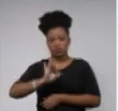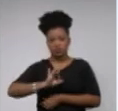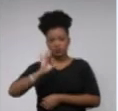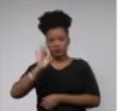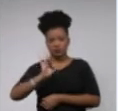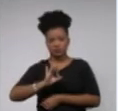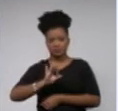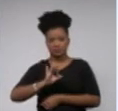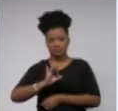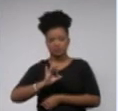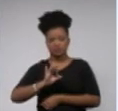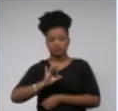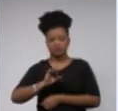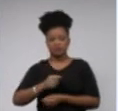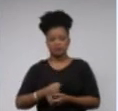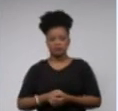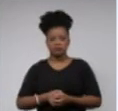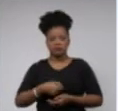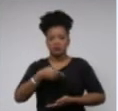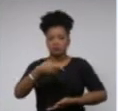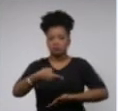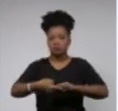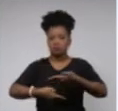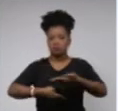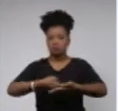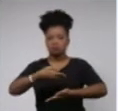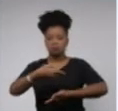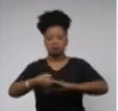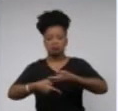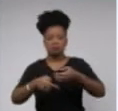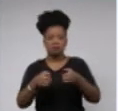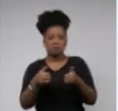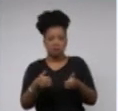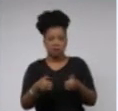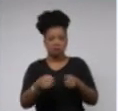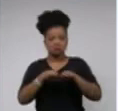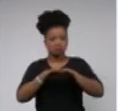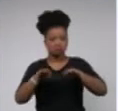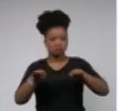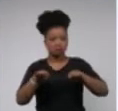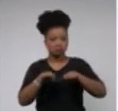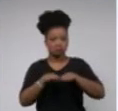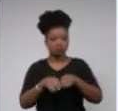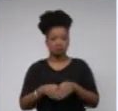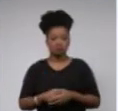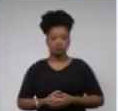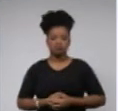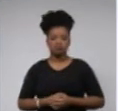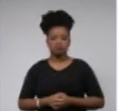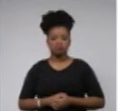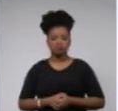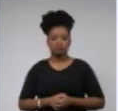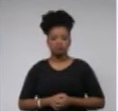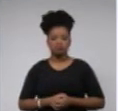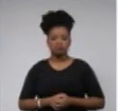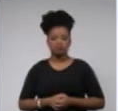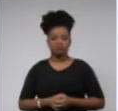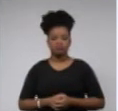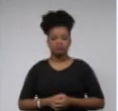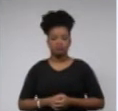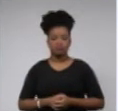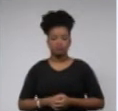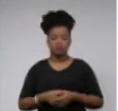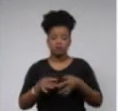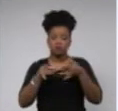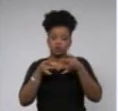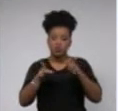figure of COVID-19 related fatalities stands at 118. This means that the island has a mortality